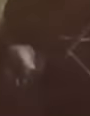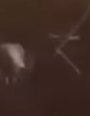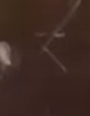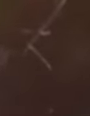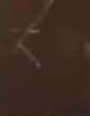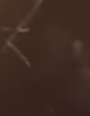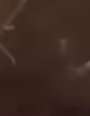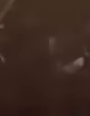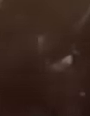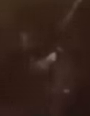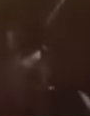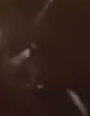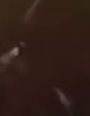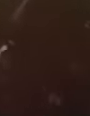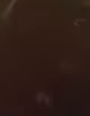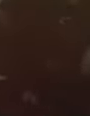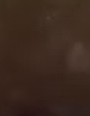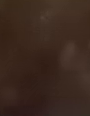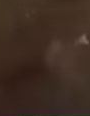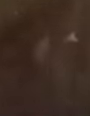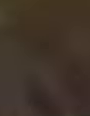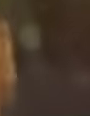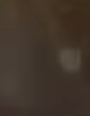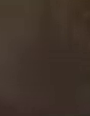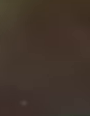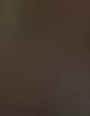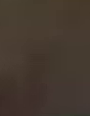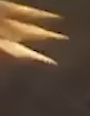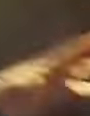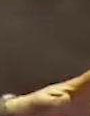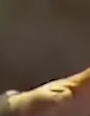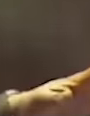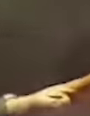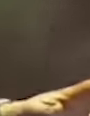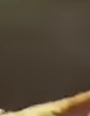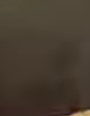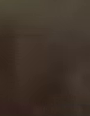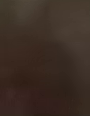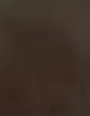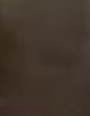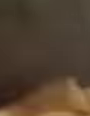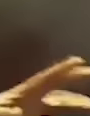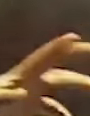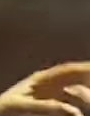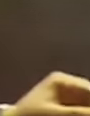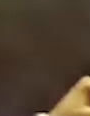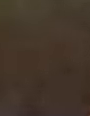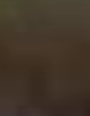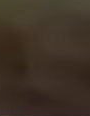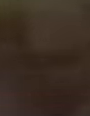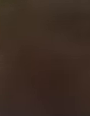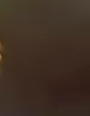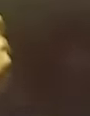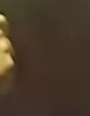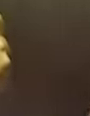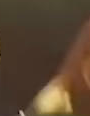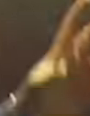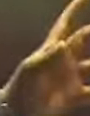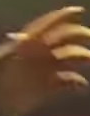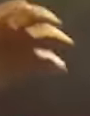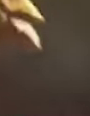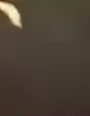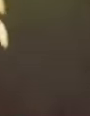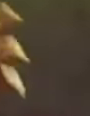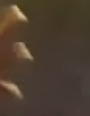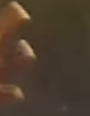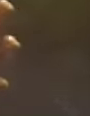The Spirit of the Lord is speaking to us. I'm coming tonight in the spirit of John, which is the spirit of Elijah, to sound